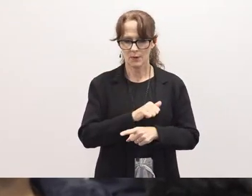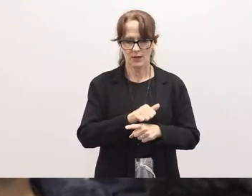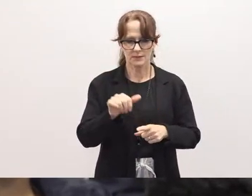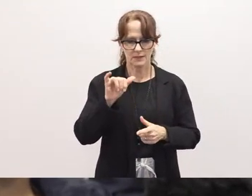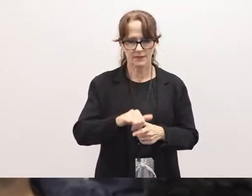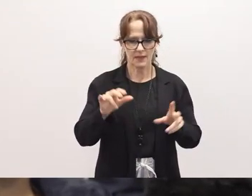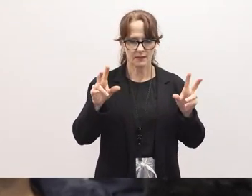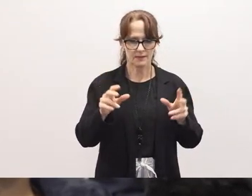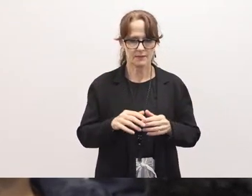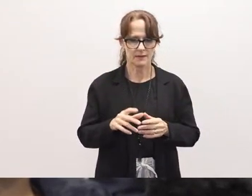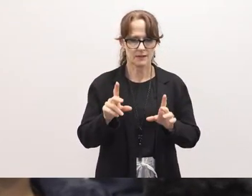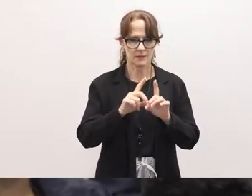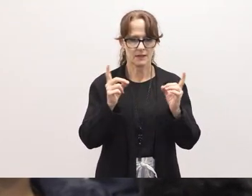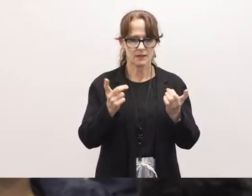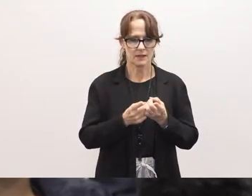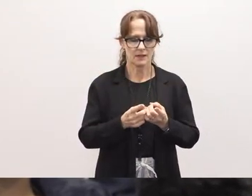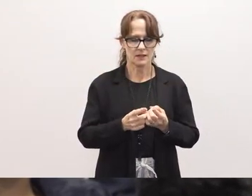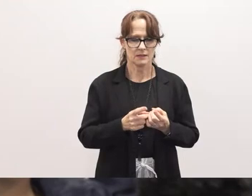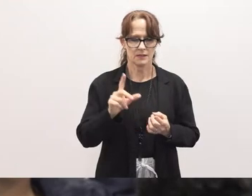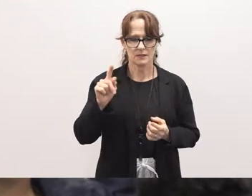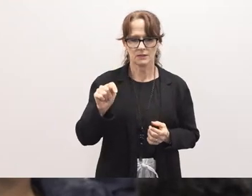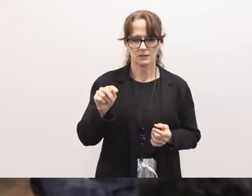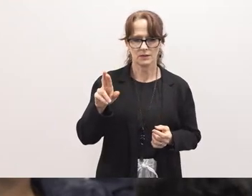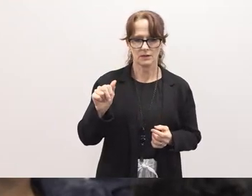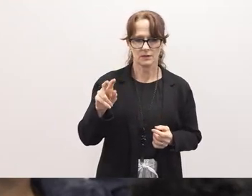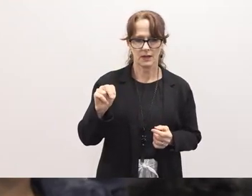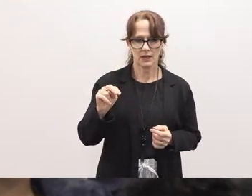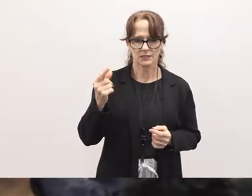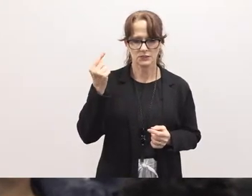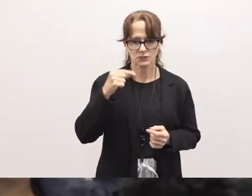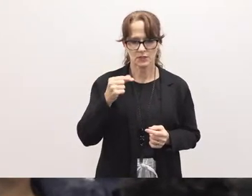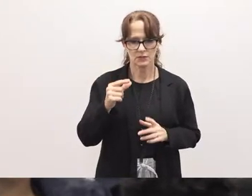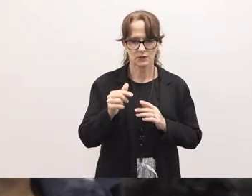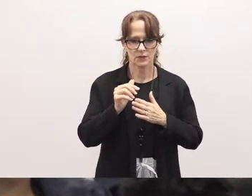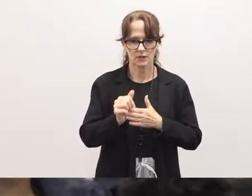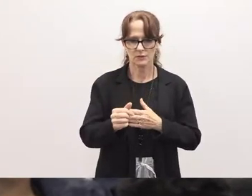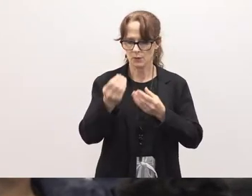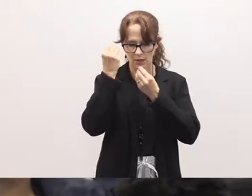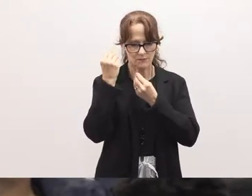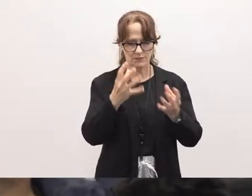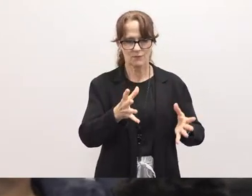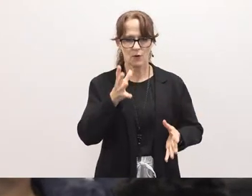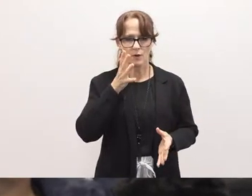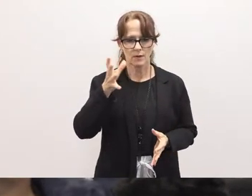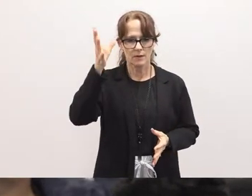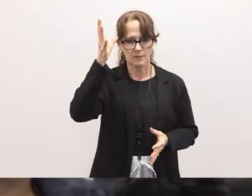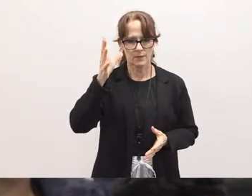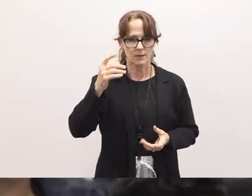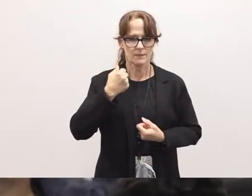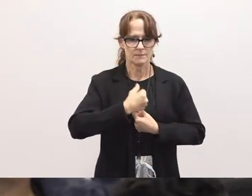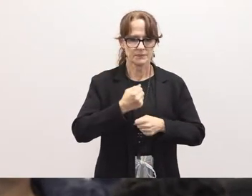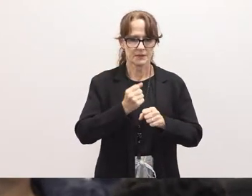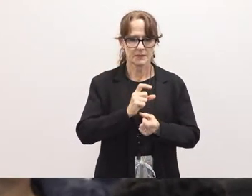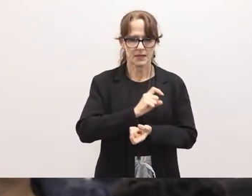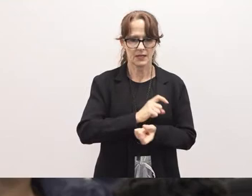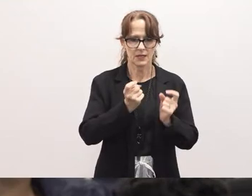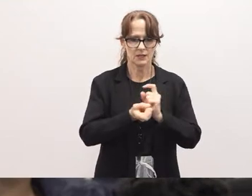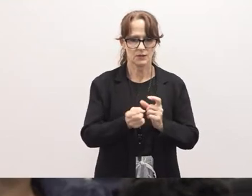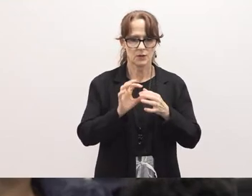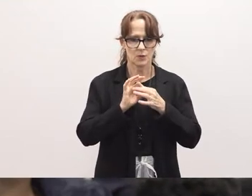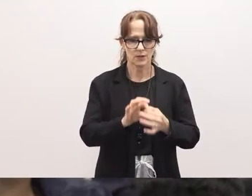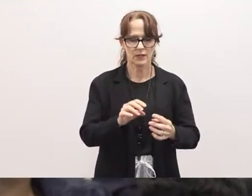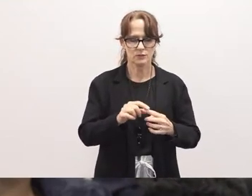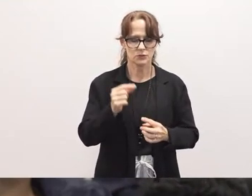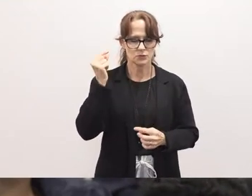The district has a transgender guide that says students don't need to inform parents that they're going to make changes related to their